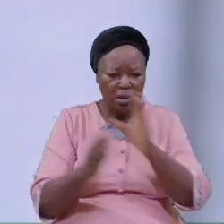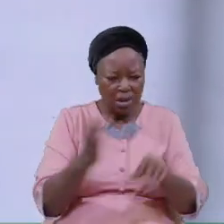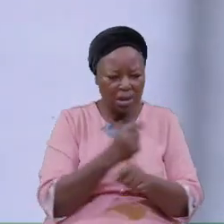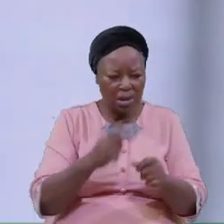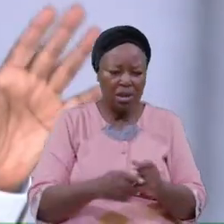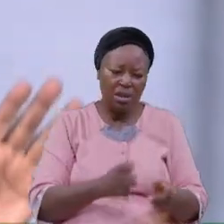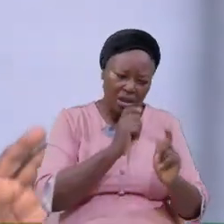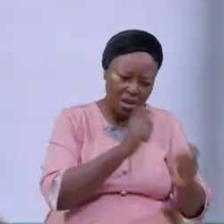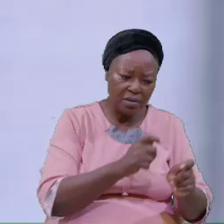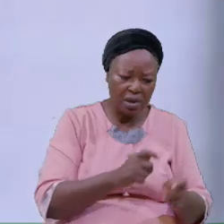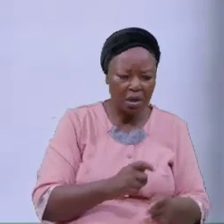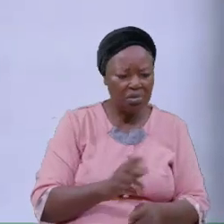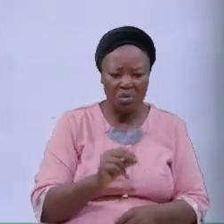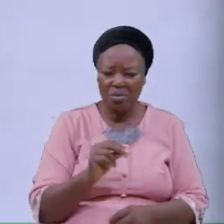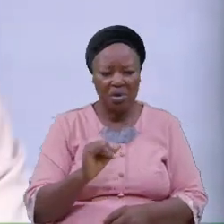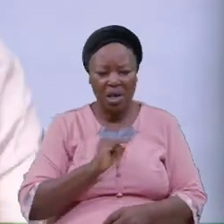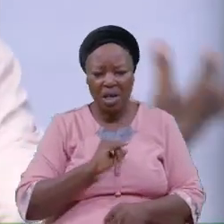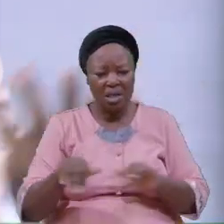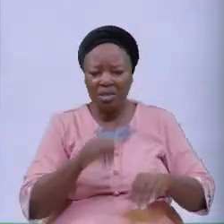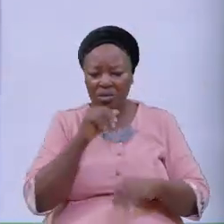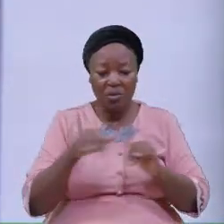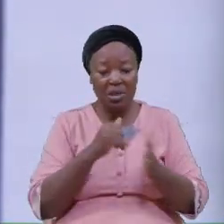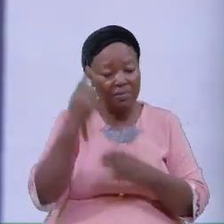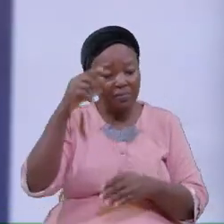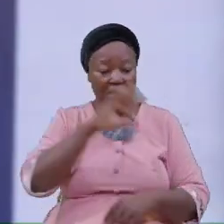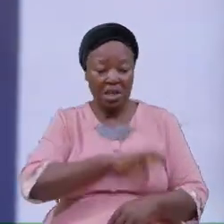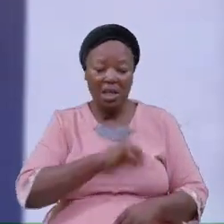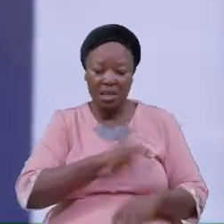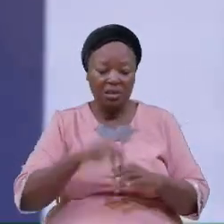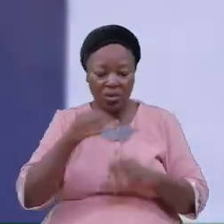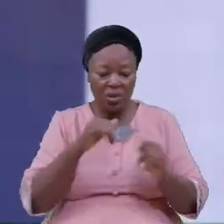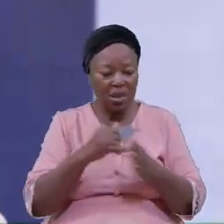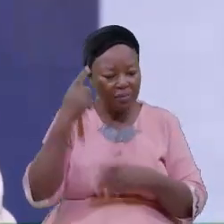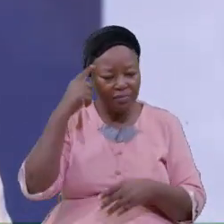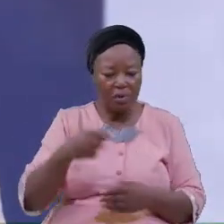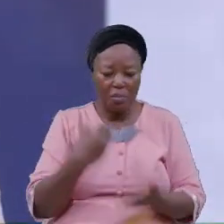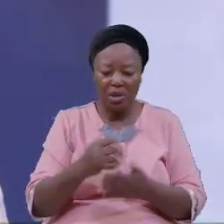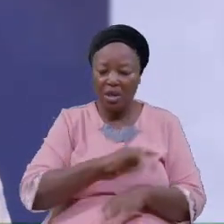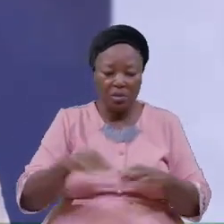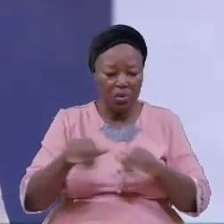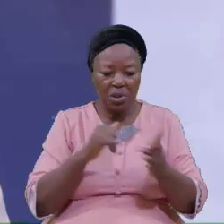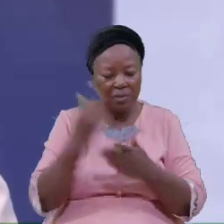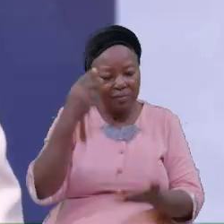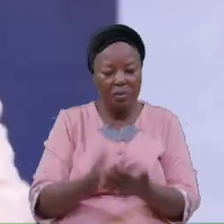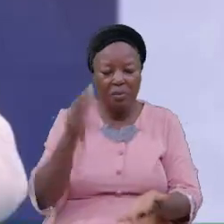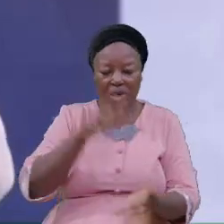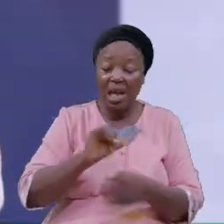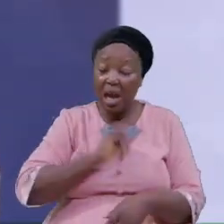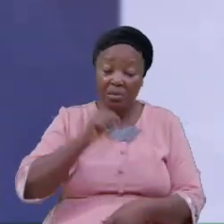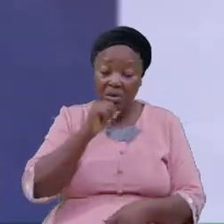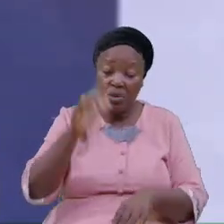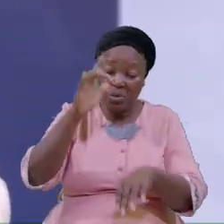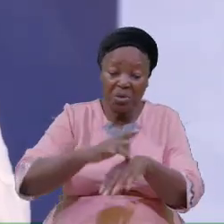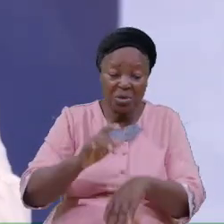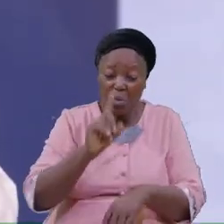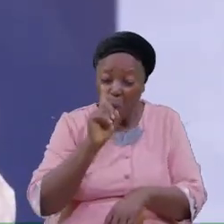gain. I didn't do it for money. I didn't do it for wealth. I will not touch a shoe lashes. I did